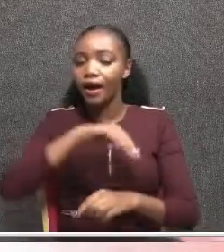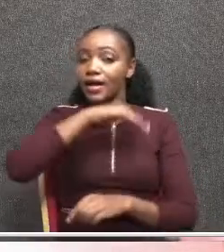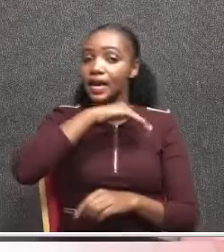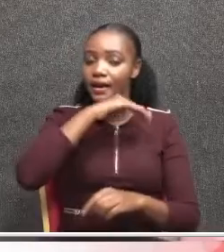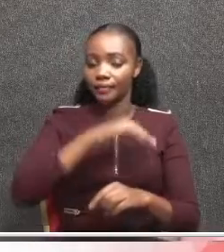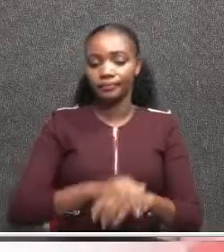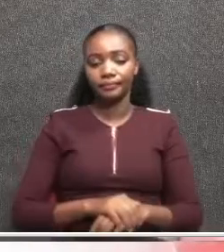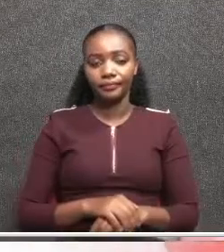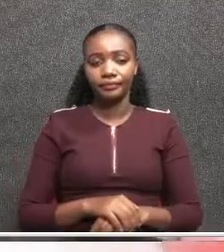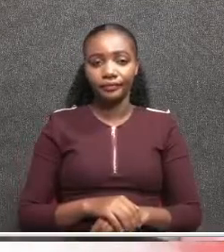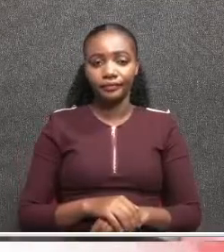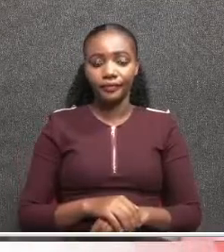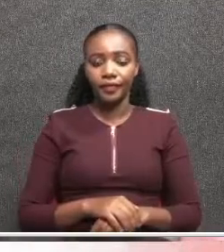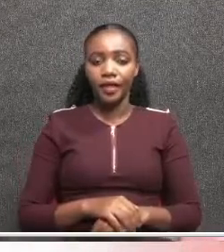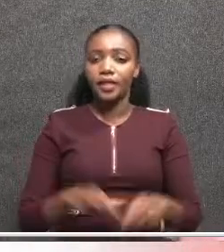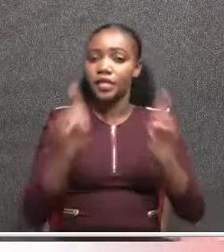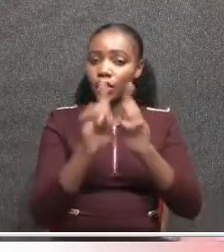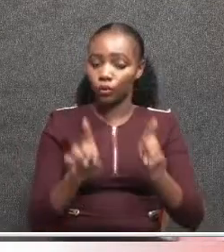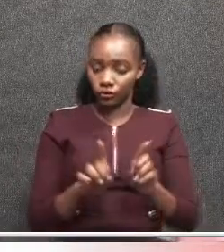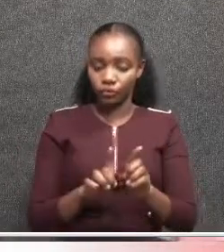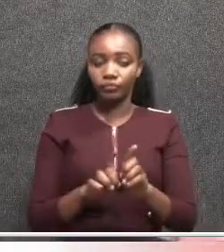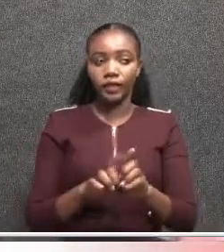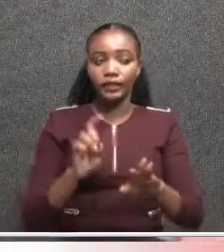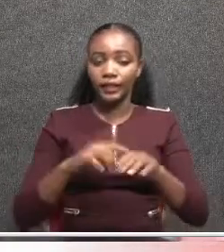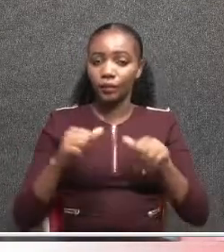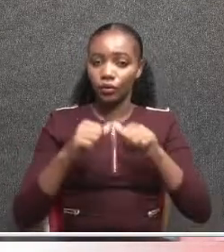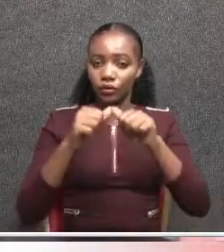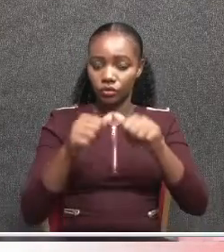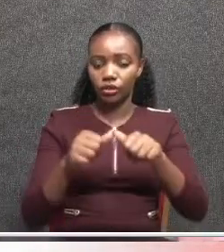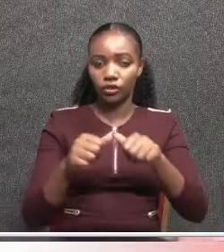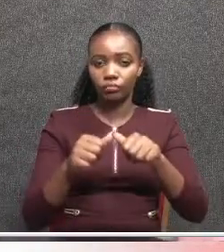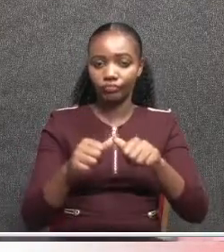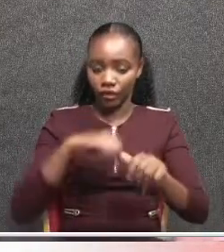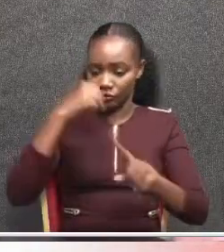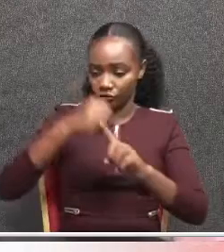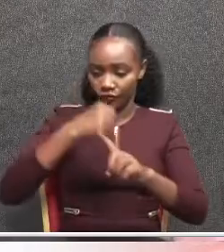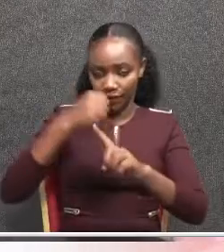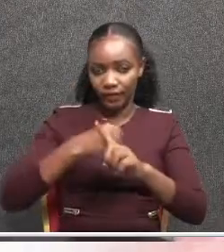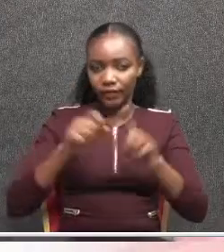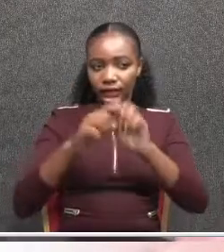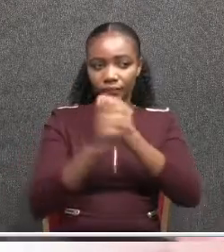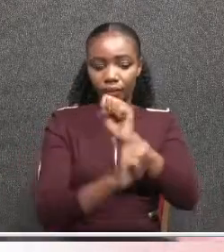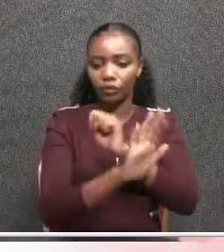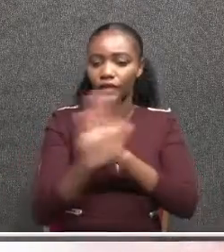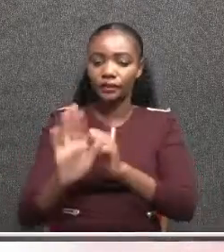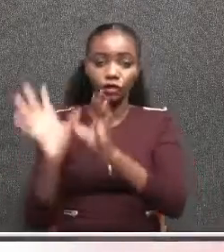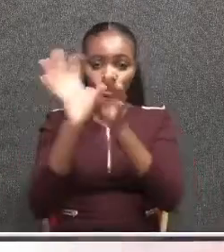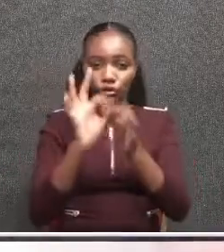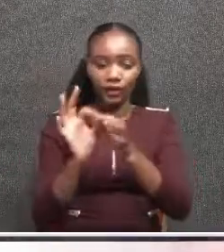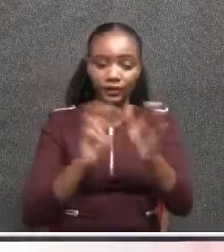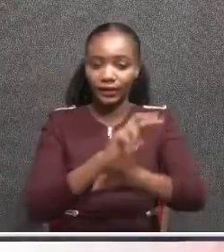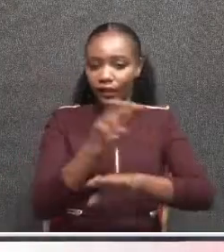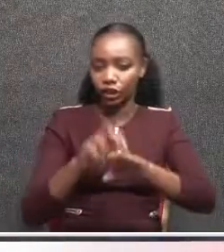Raila, as we build on the efforts they are making in uniting the country. The